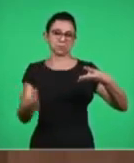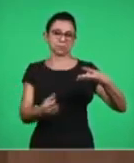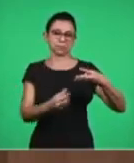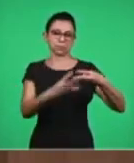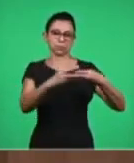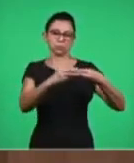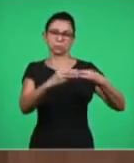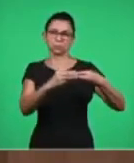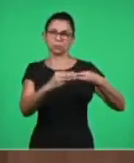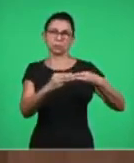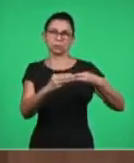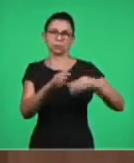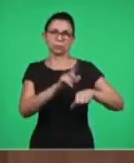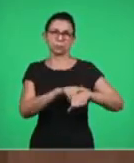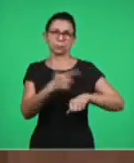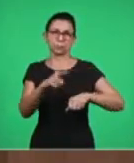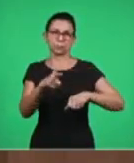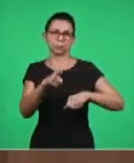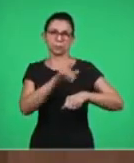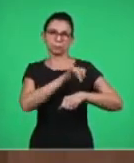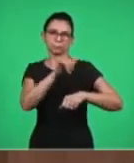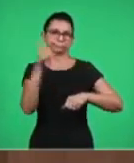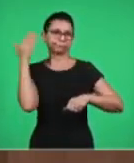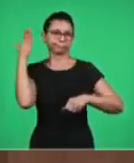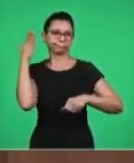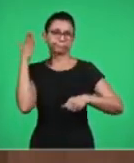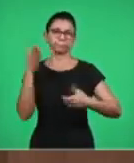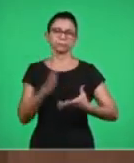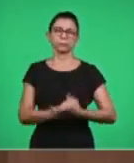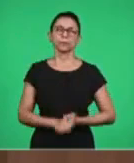about all three. Reminding with the brethren